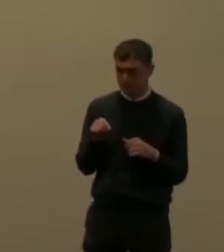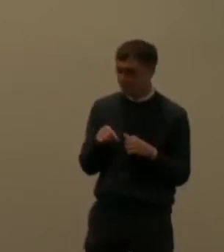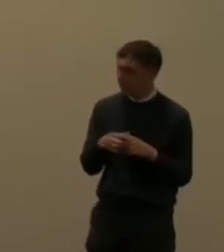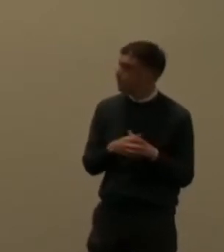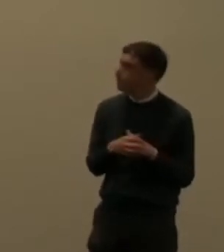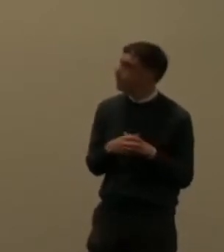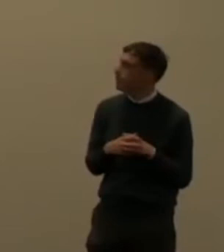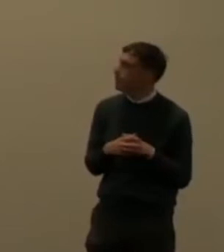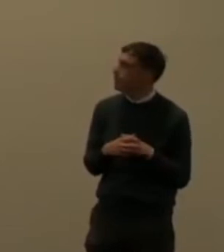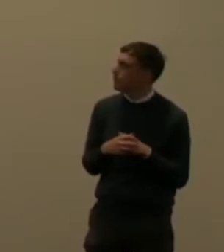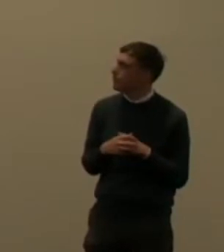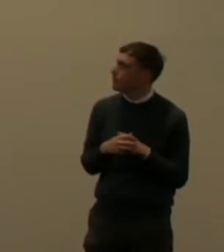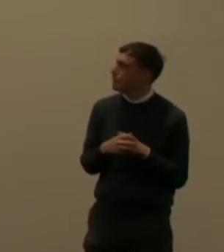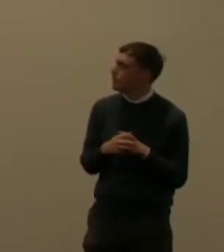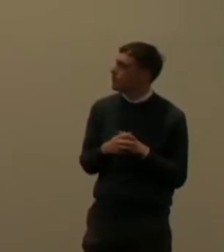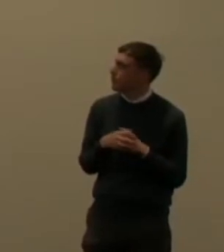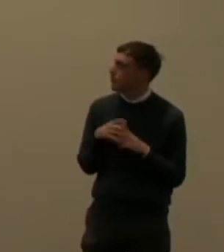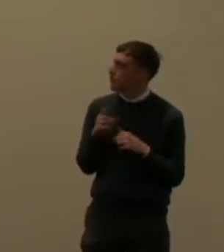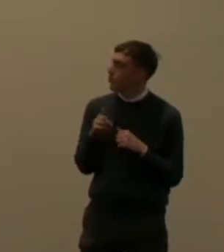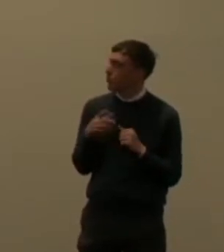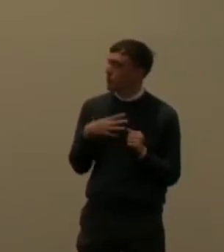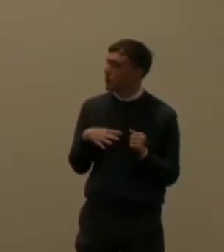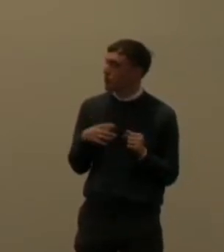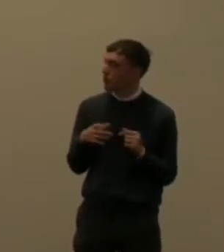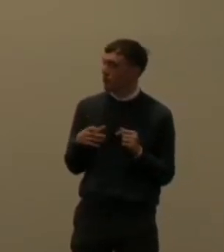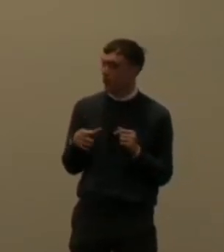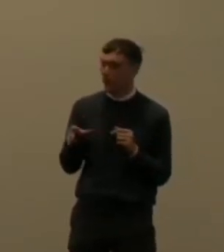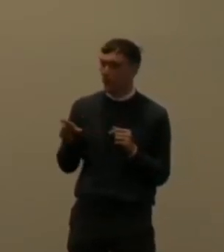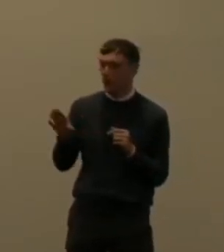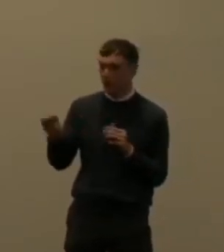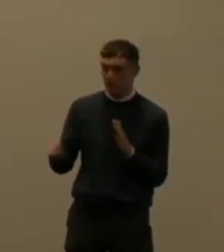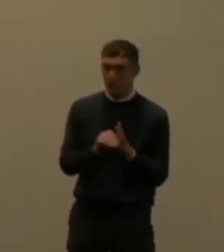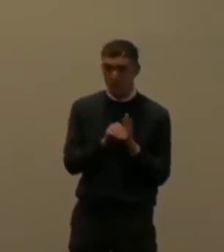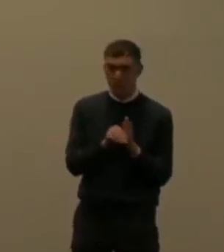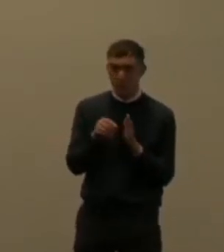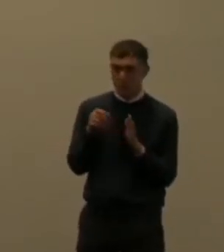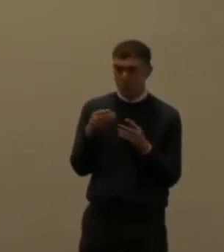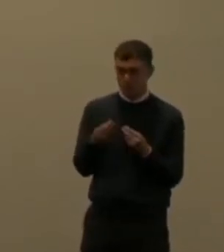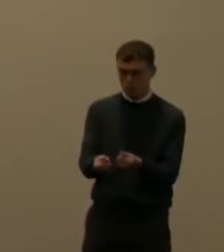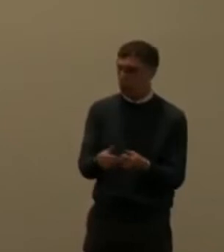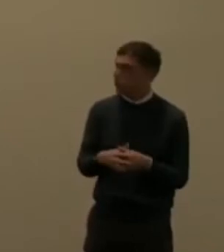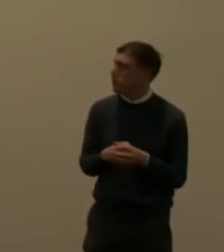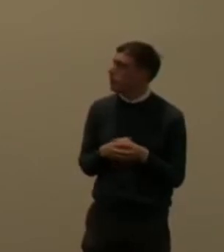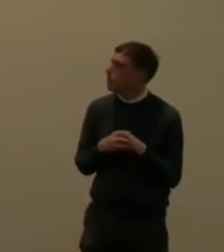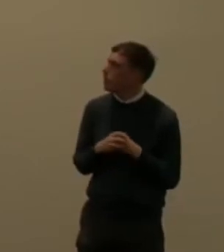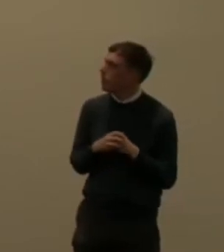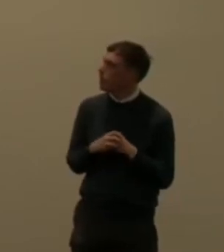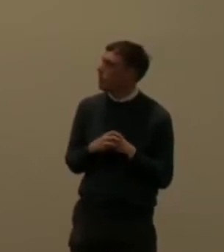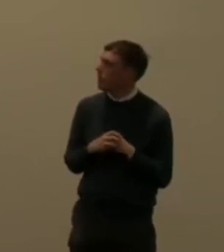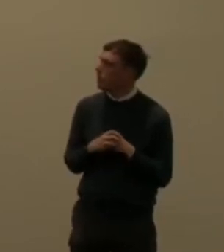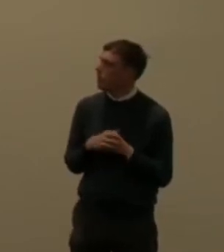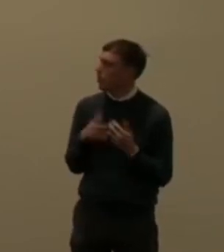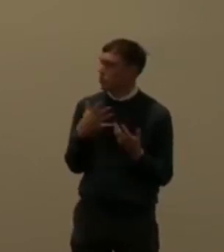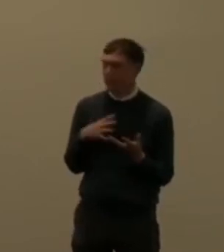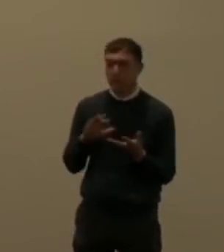then what I want to do is to import the solution. So the difference that we have here is with the